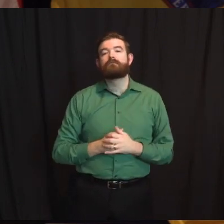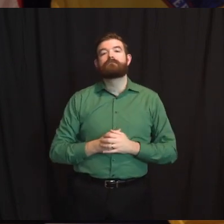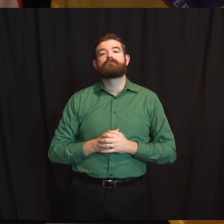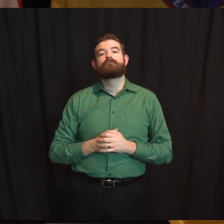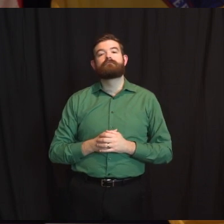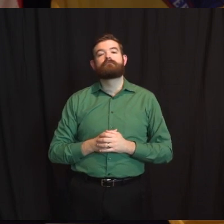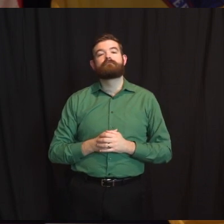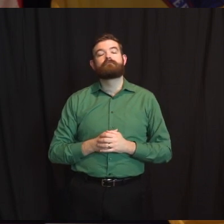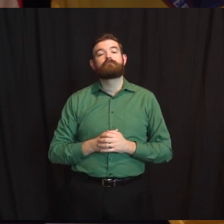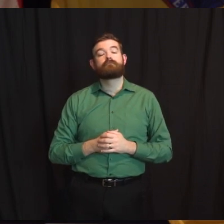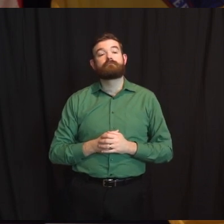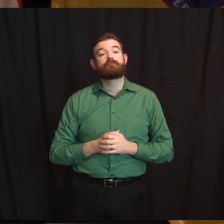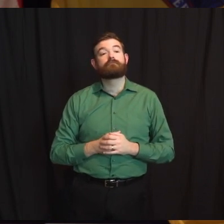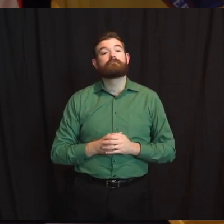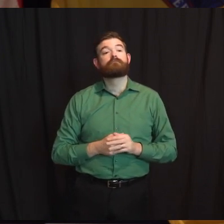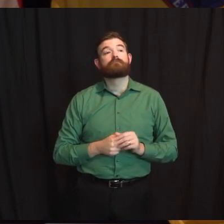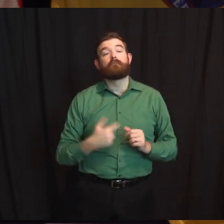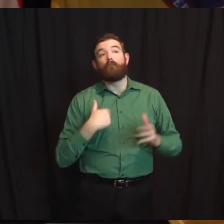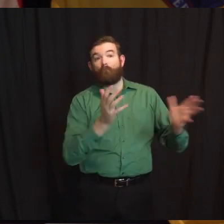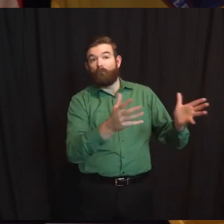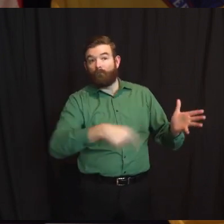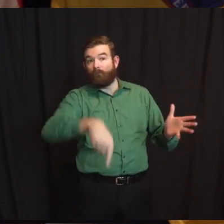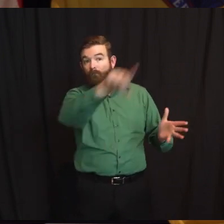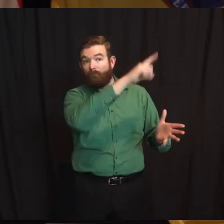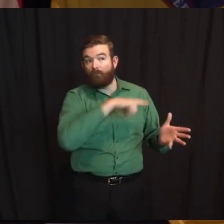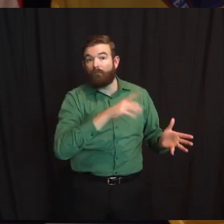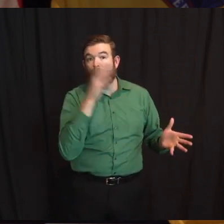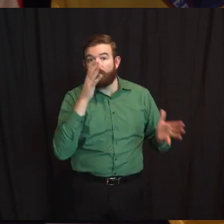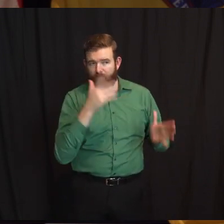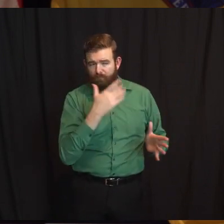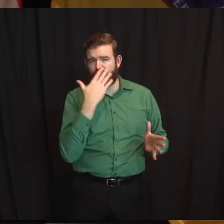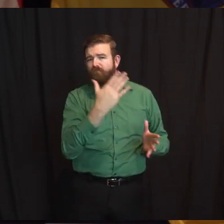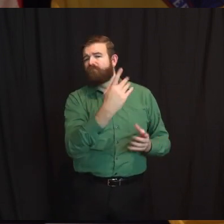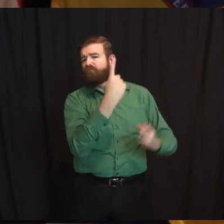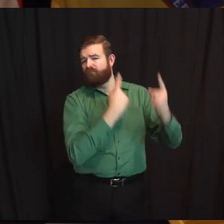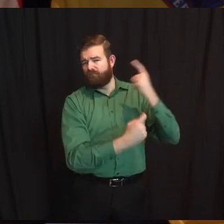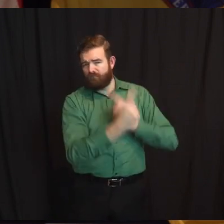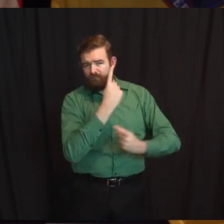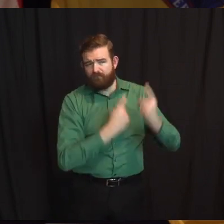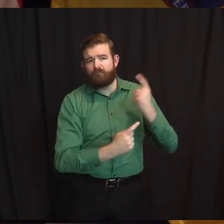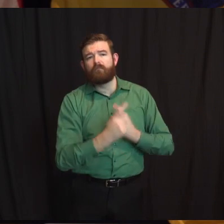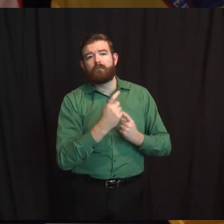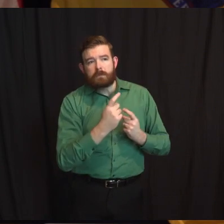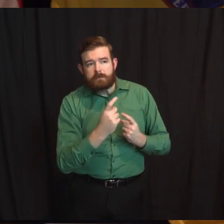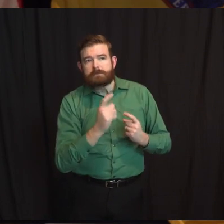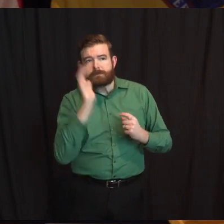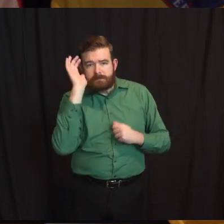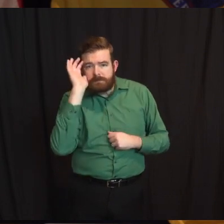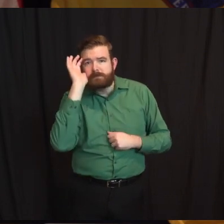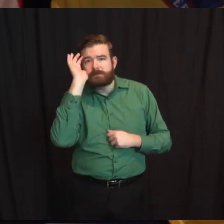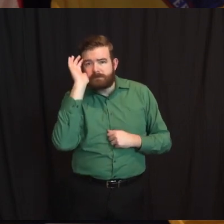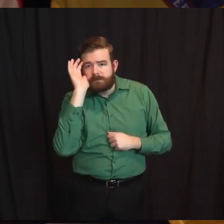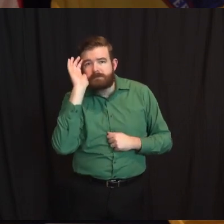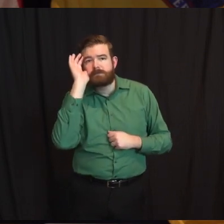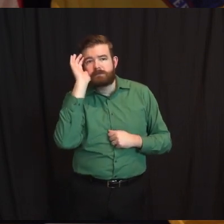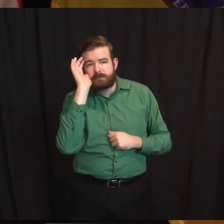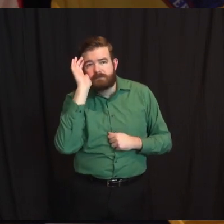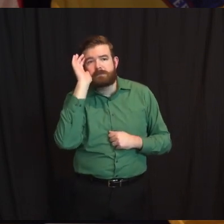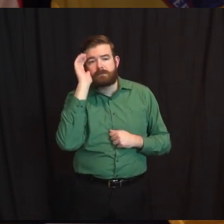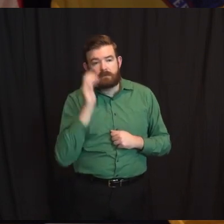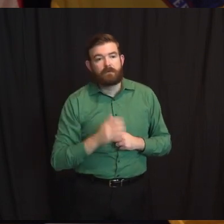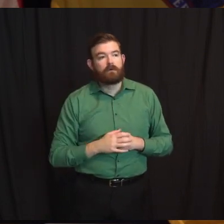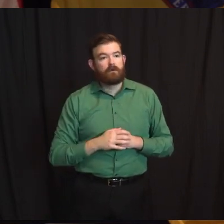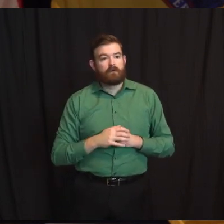call raised good and thoughtful issues, and I want them to know that we hear you. We are working through the weekend to finalize